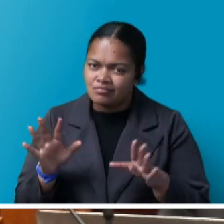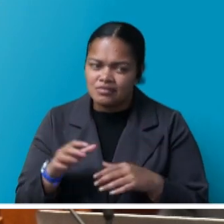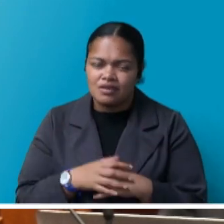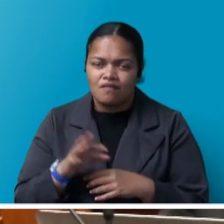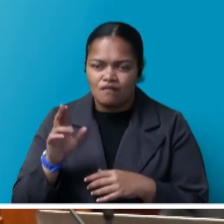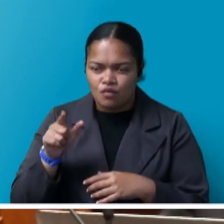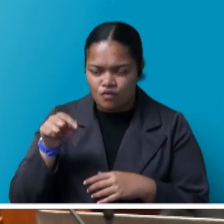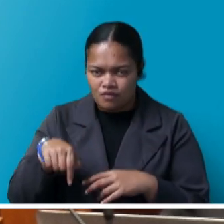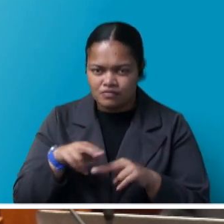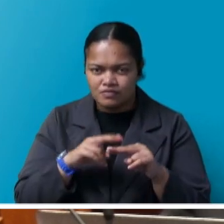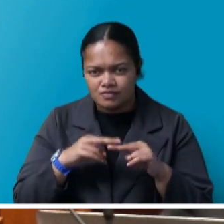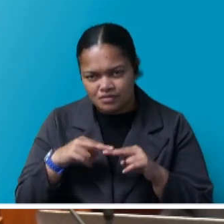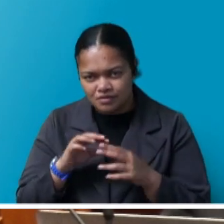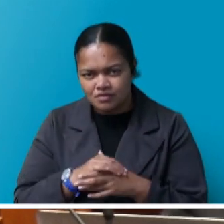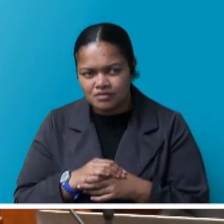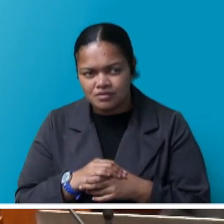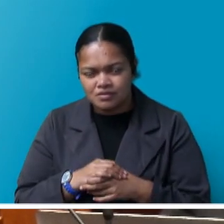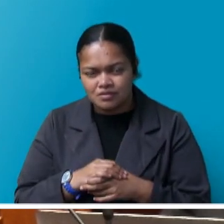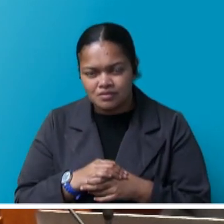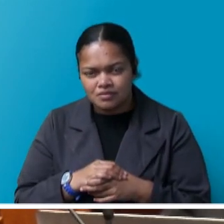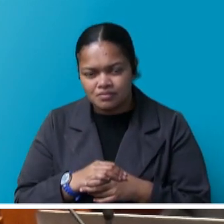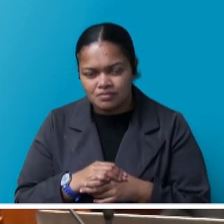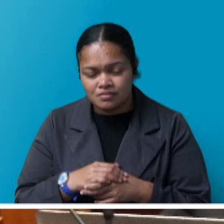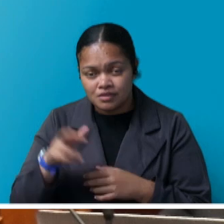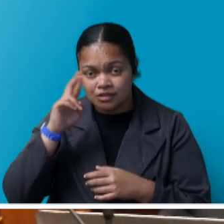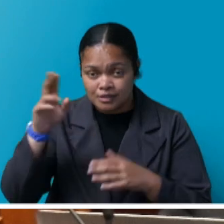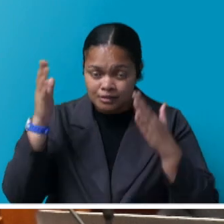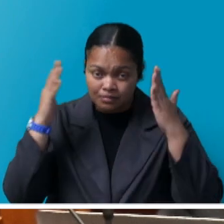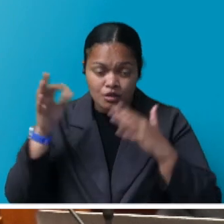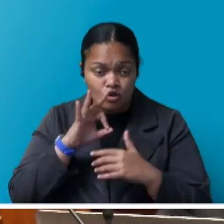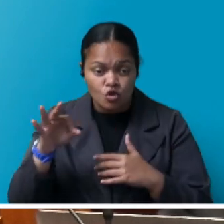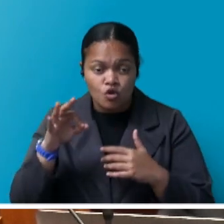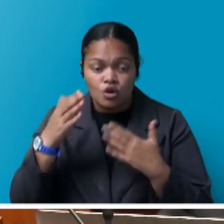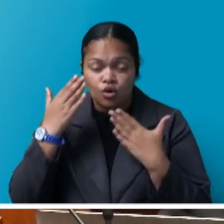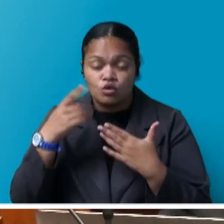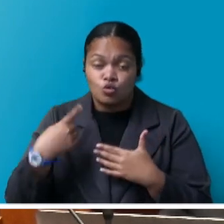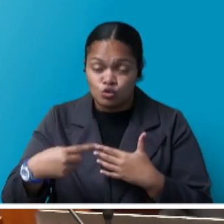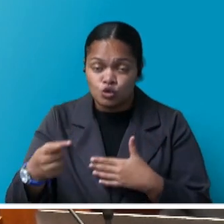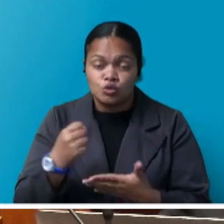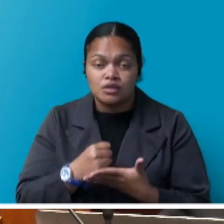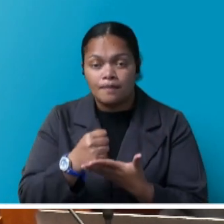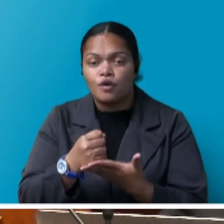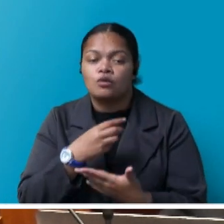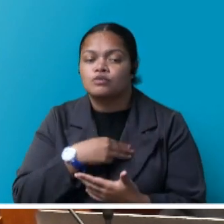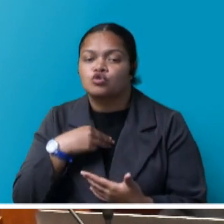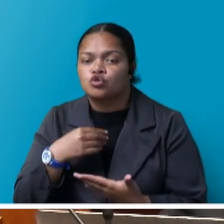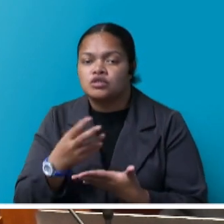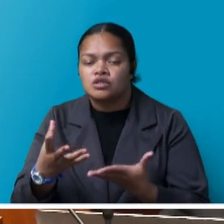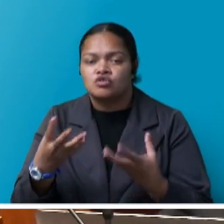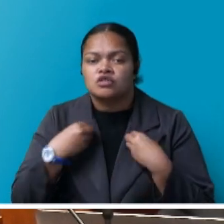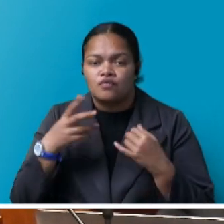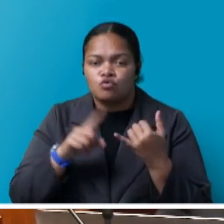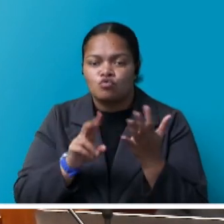country. It would then be remiss of me, Mr. Speaker, sir, not to acknowledge the continued support the Ministry is receiving from the UNDP